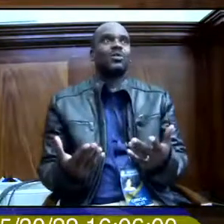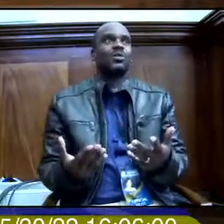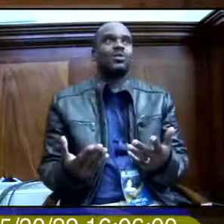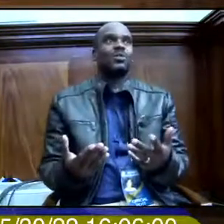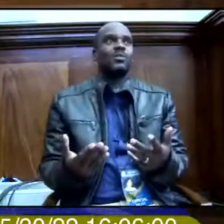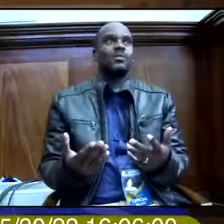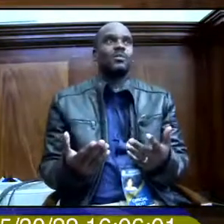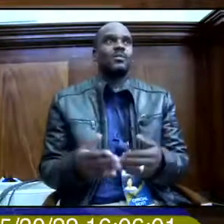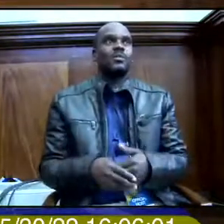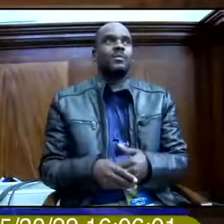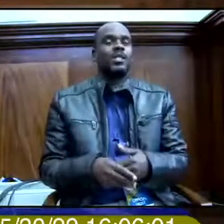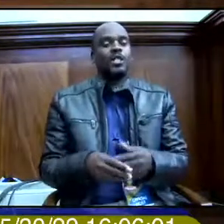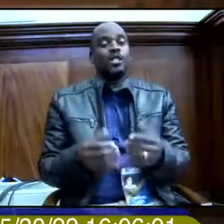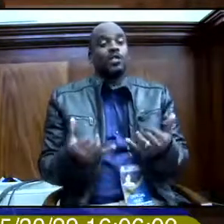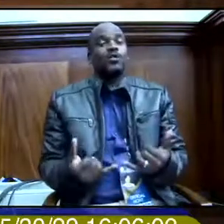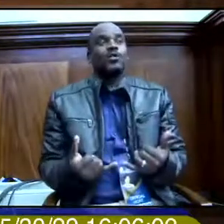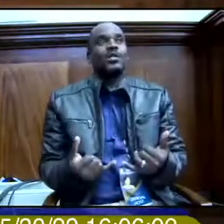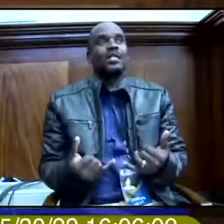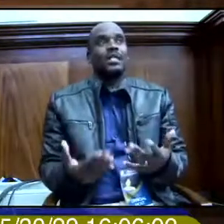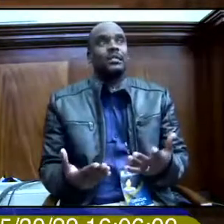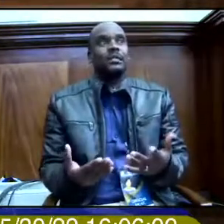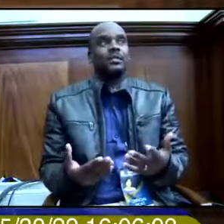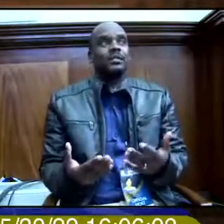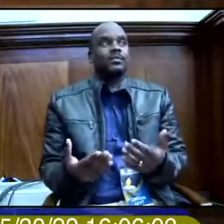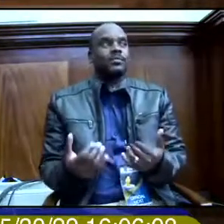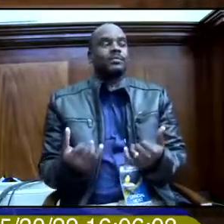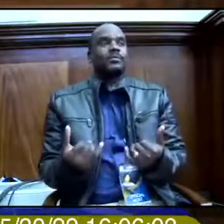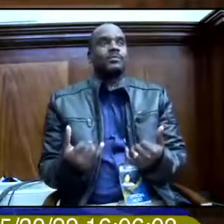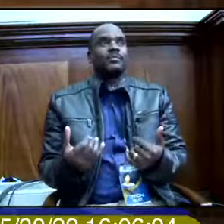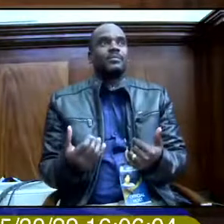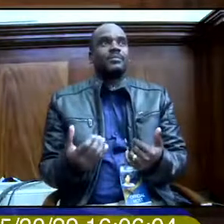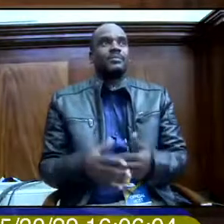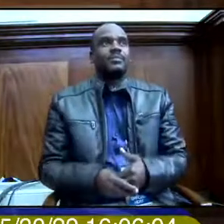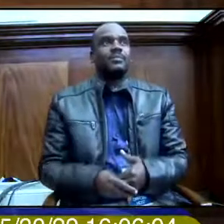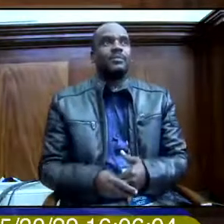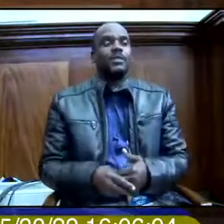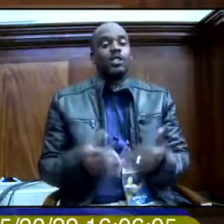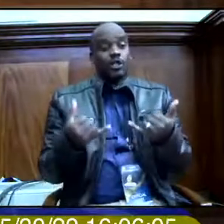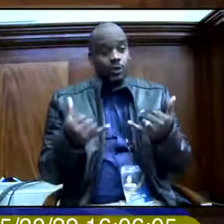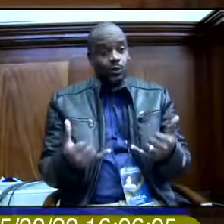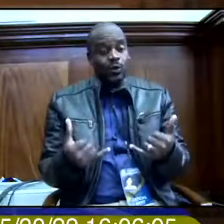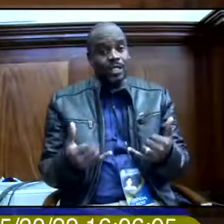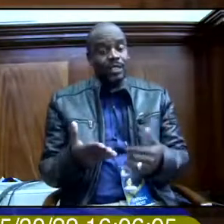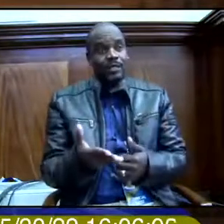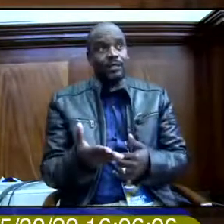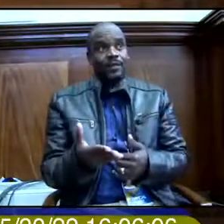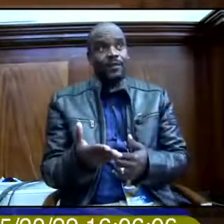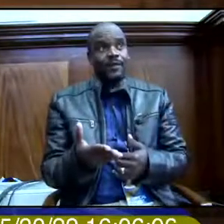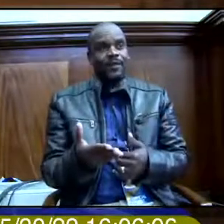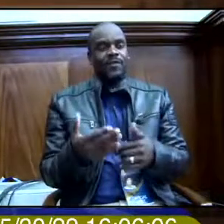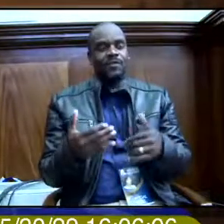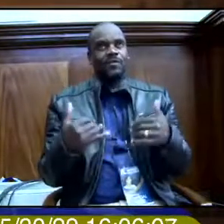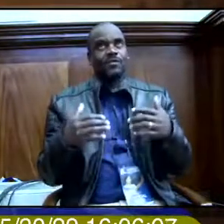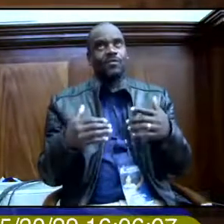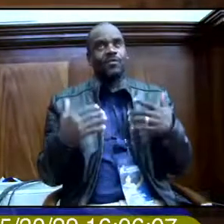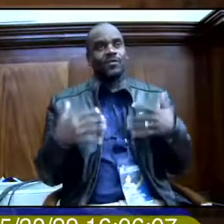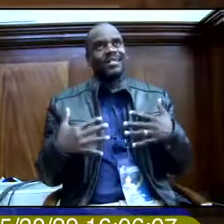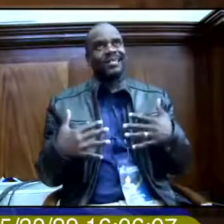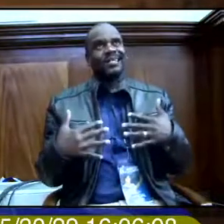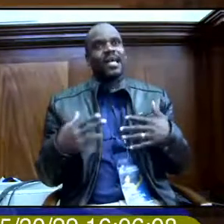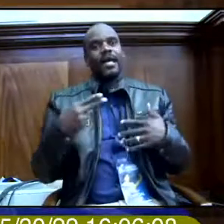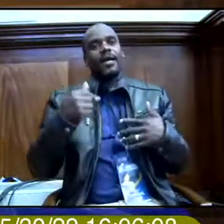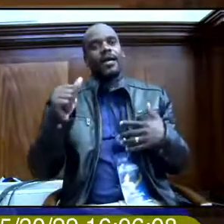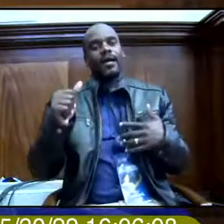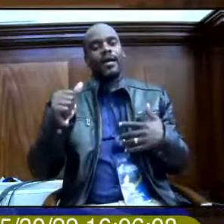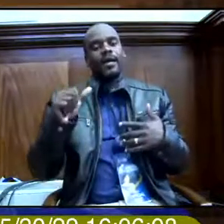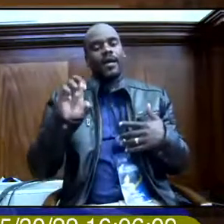is increased so that it addresses issues that are confronting the society so that is very critical facilitation of